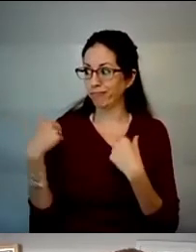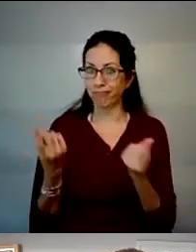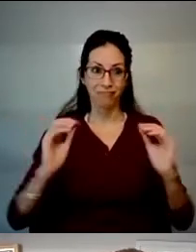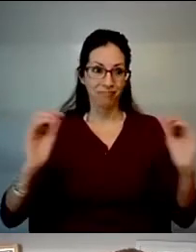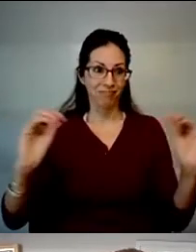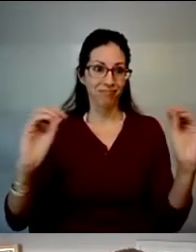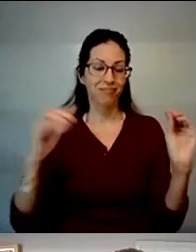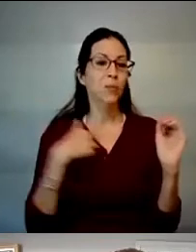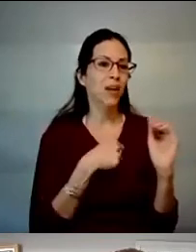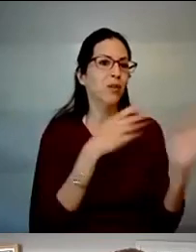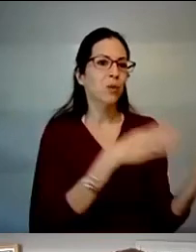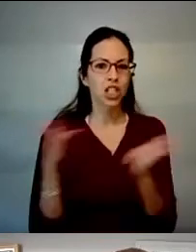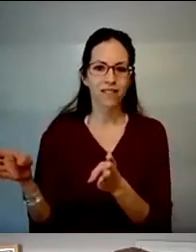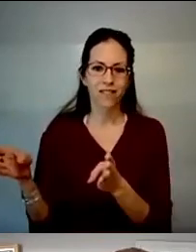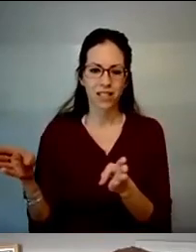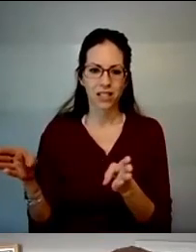lot of organizations went to